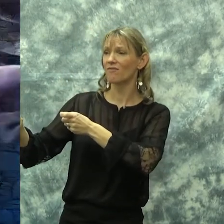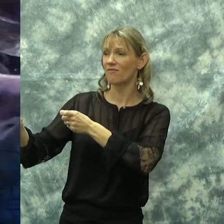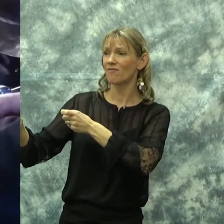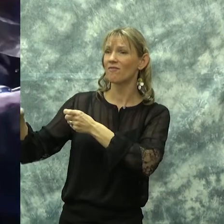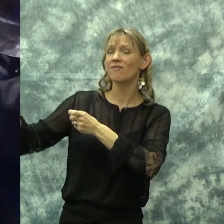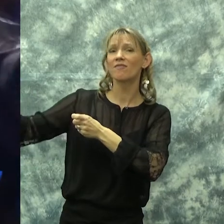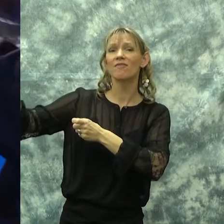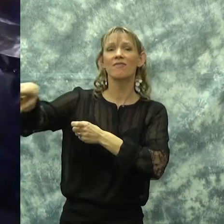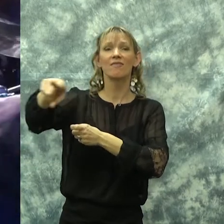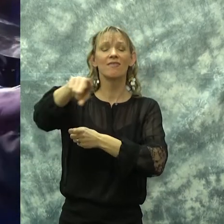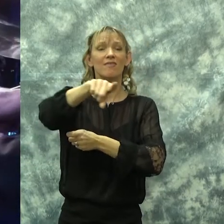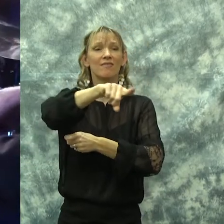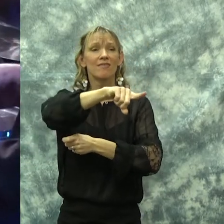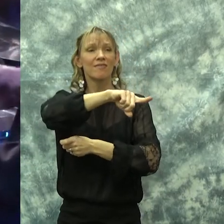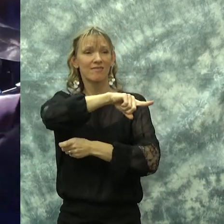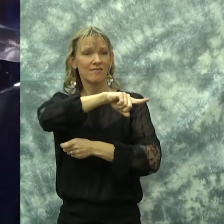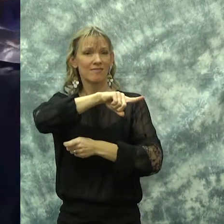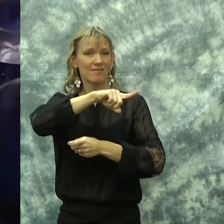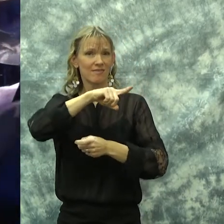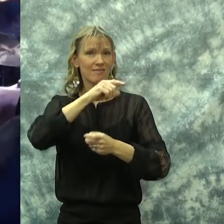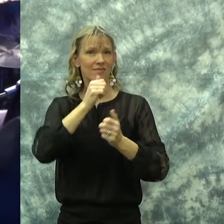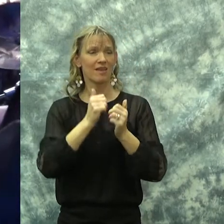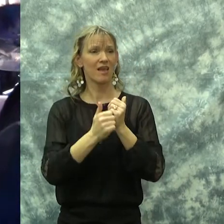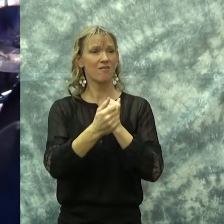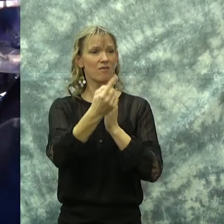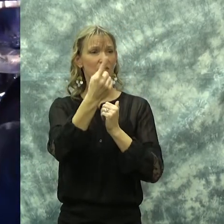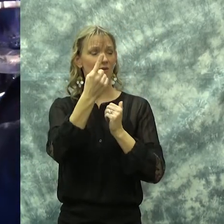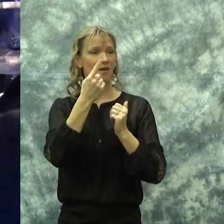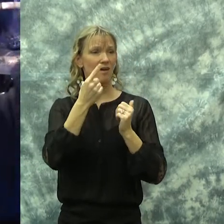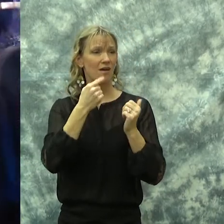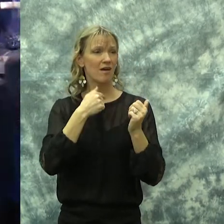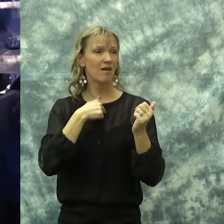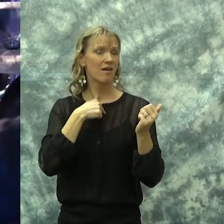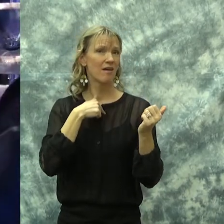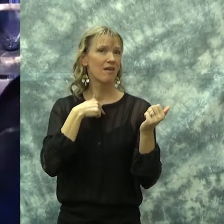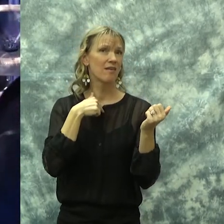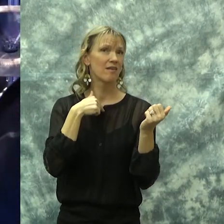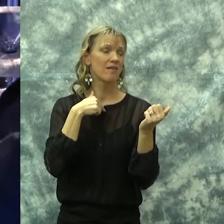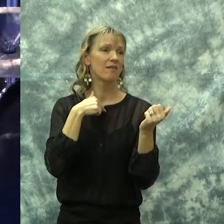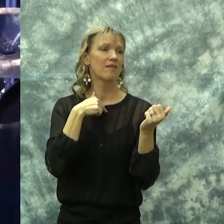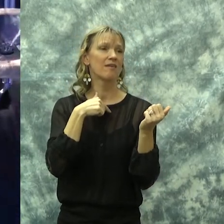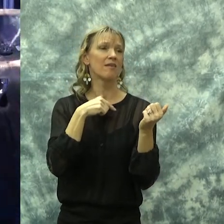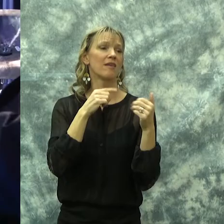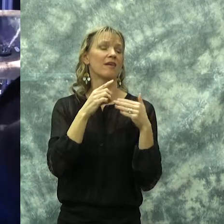to the people I lead.